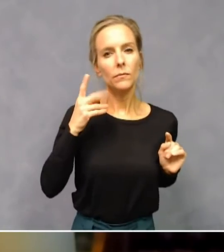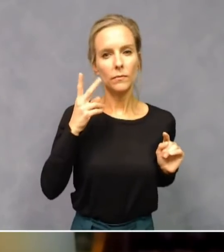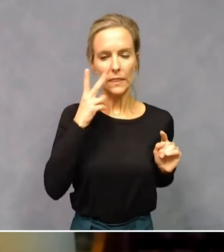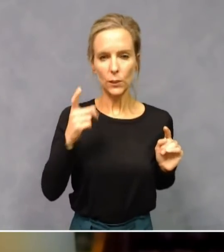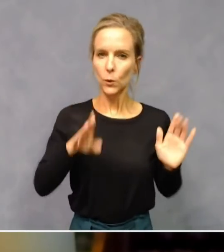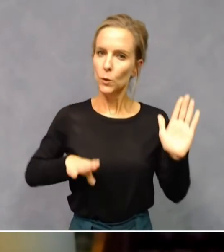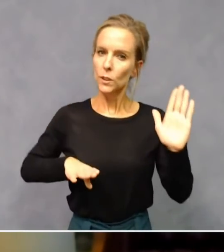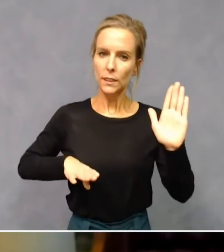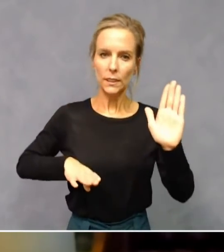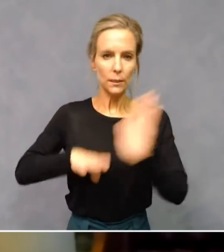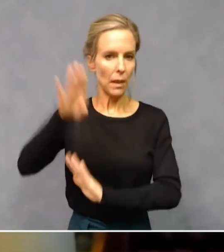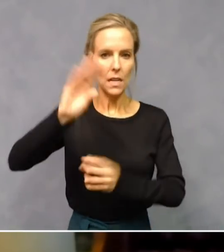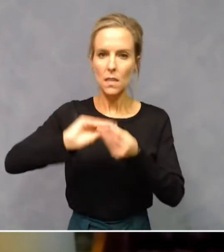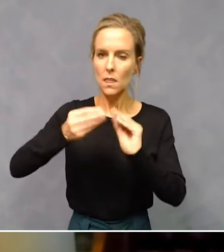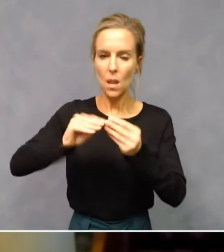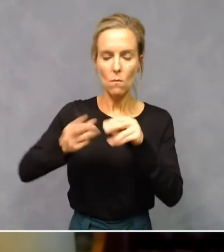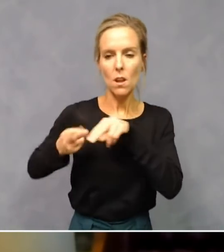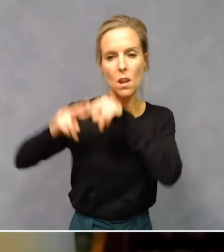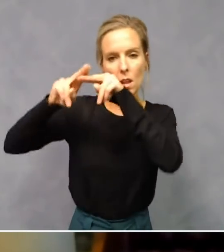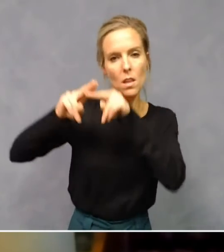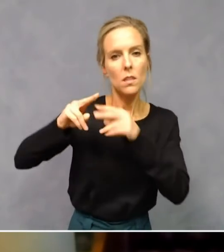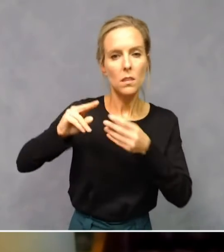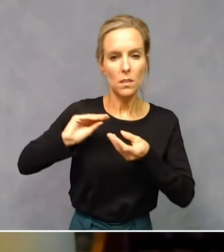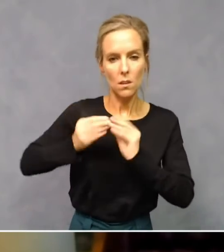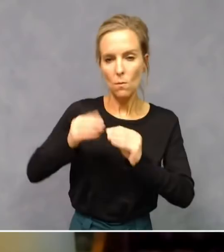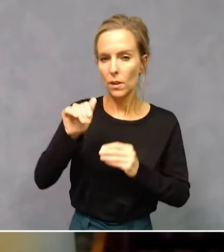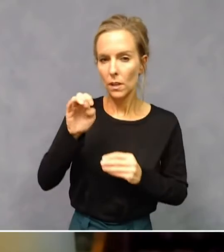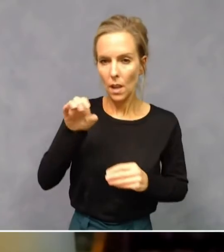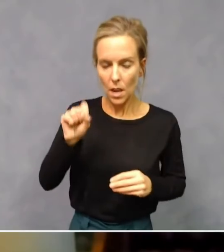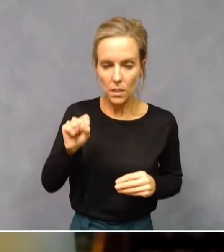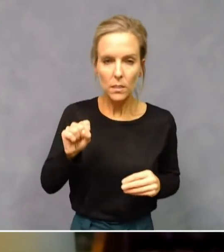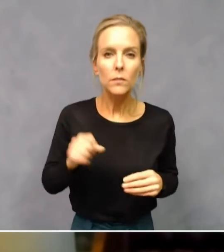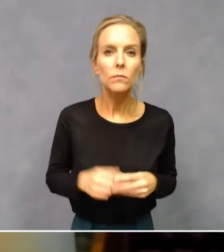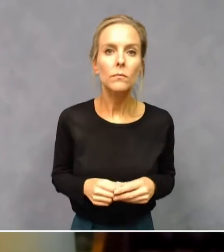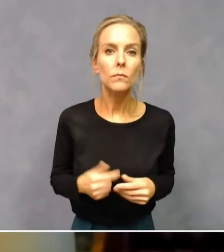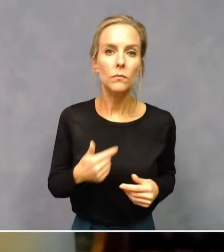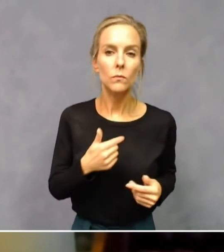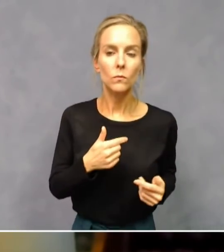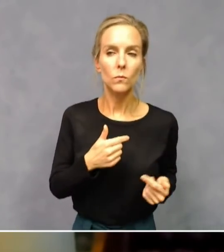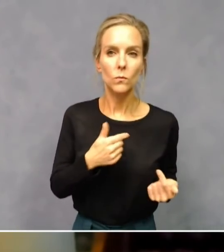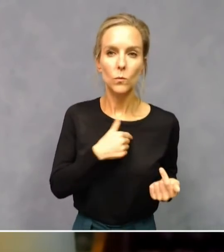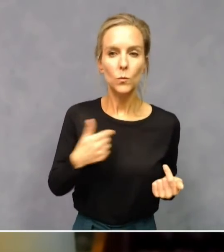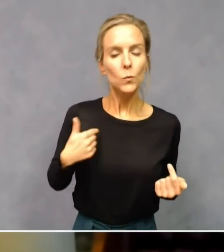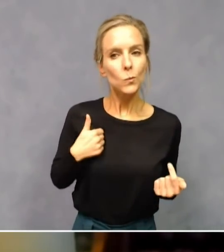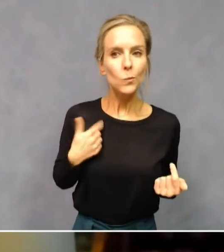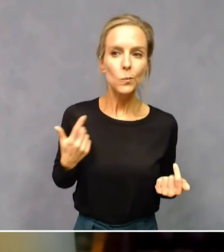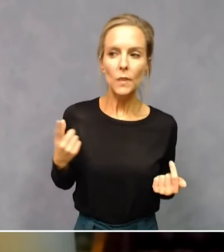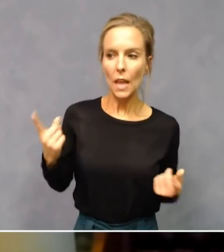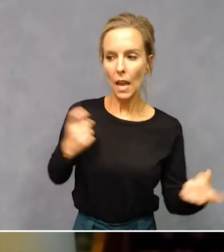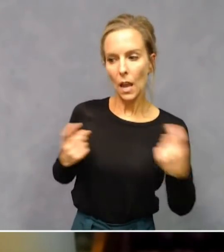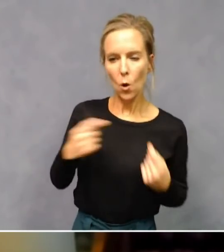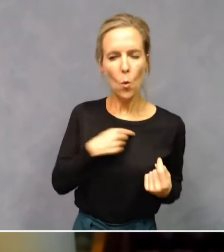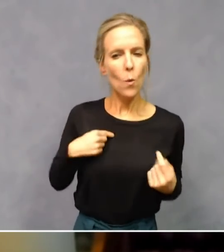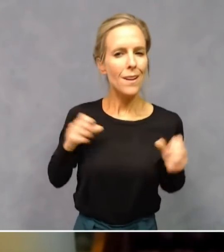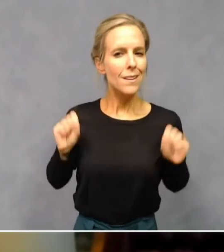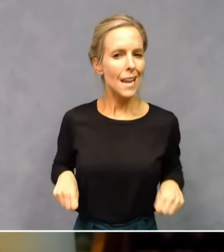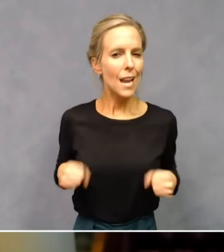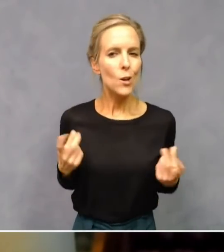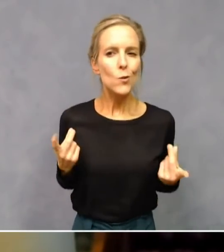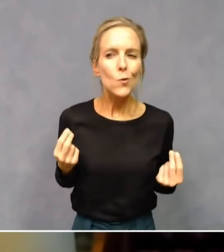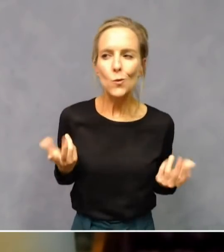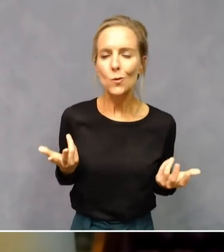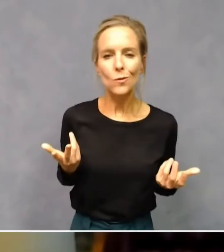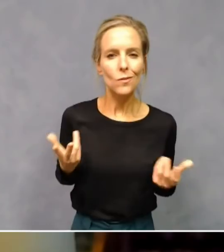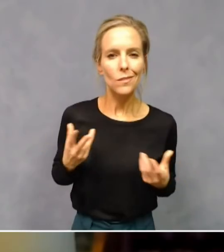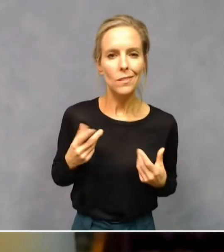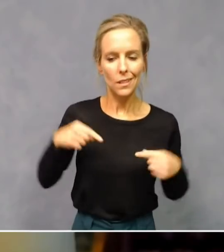cases, this increase in our cases. And we've been asked a couple of questions about what else can we do, particularly within our long-term